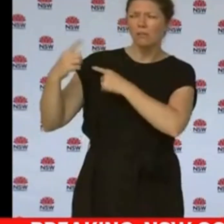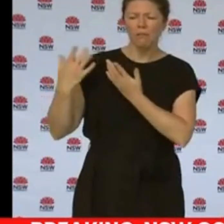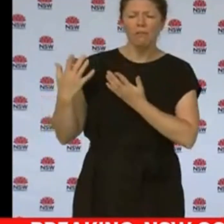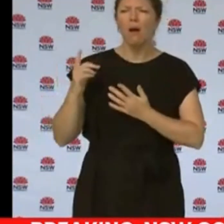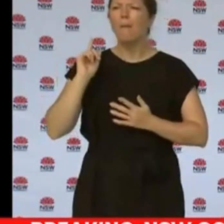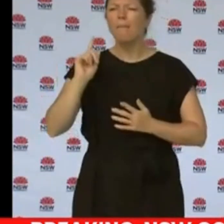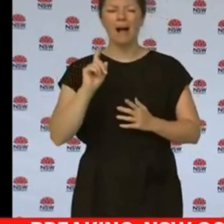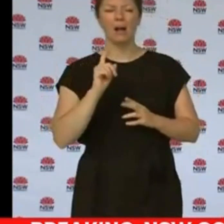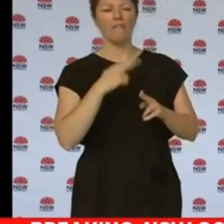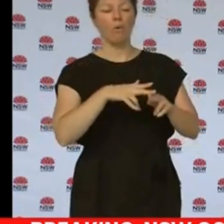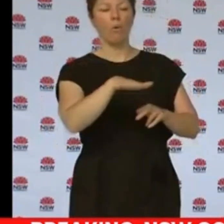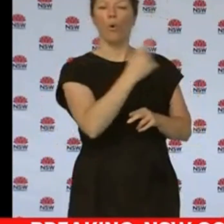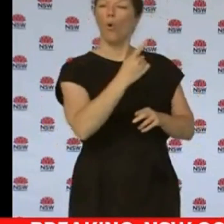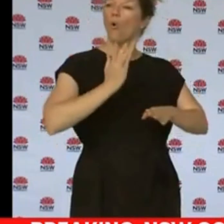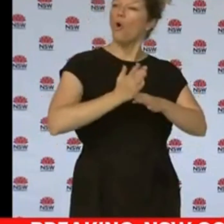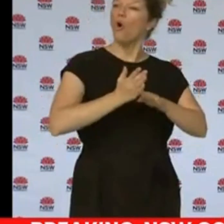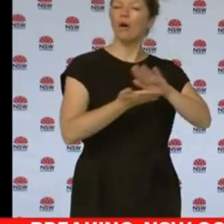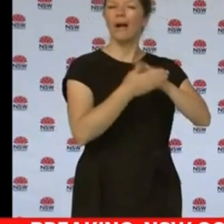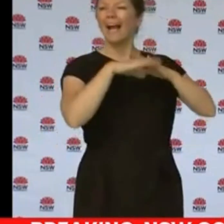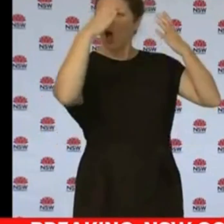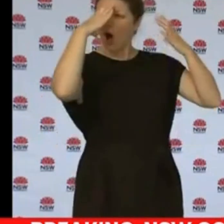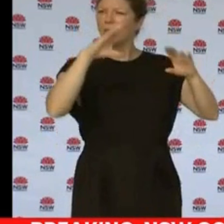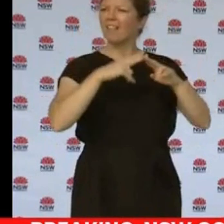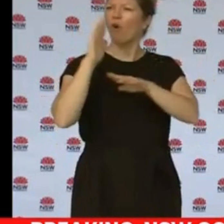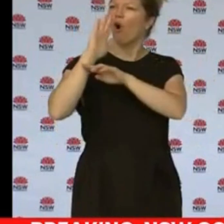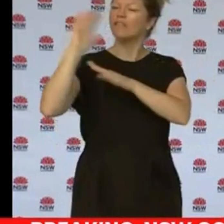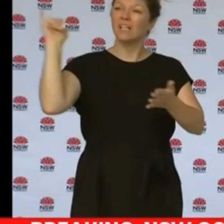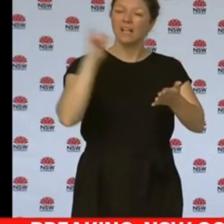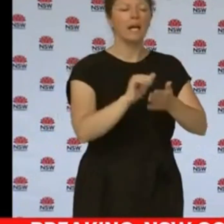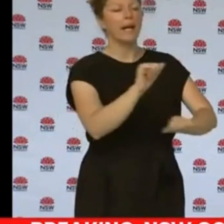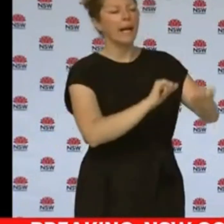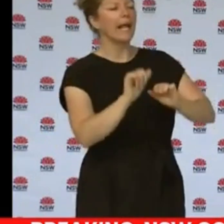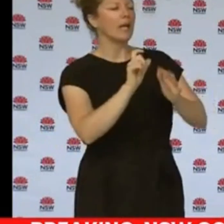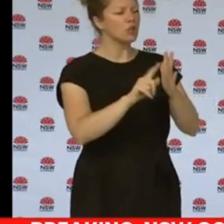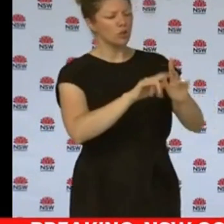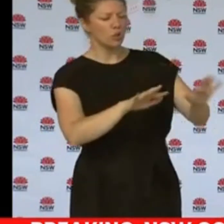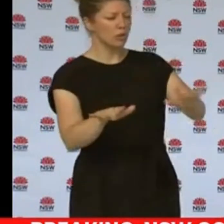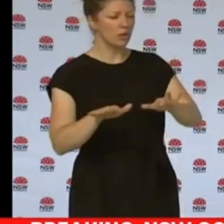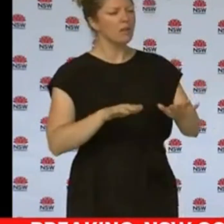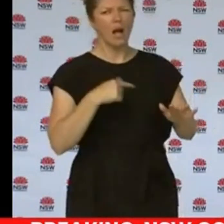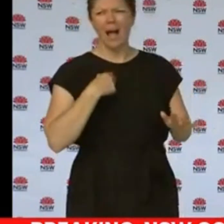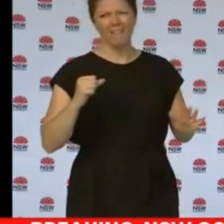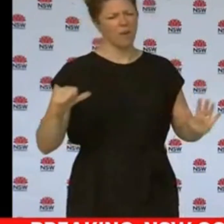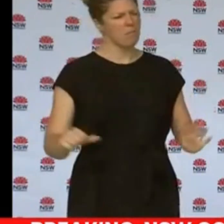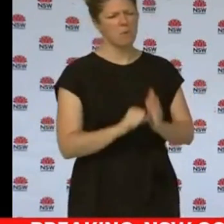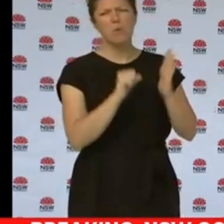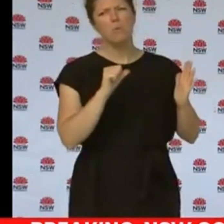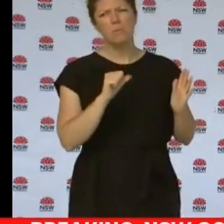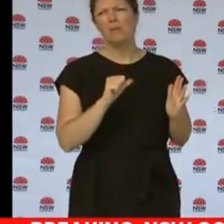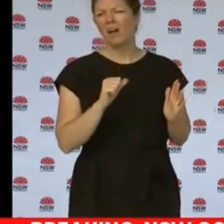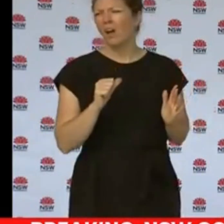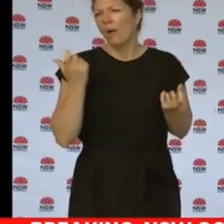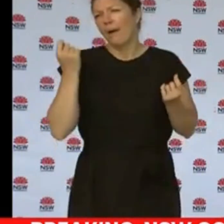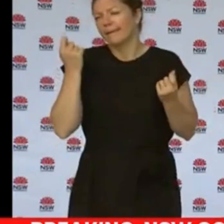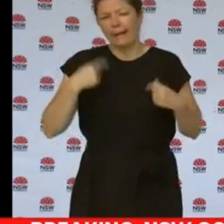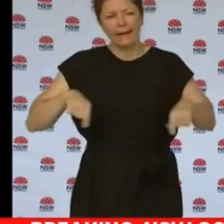that infection prevention and control for our quarantine workers is a high priority. We do need to maintain vigilance, and we are conscious that